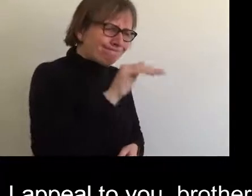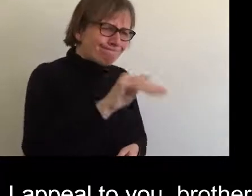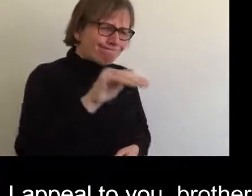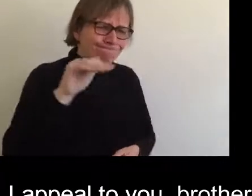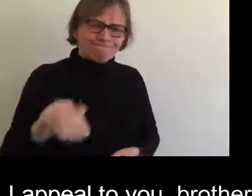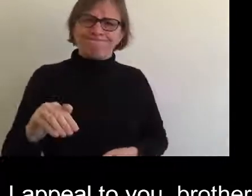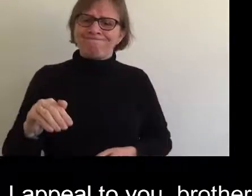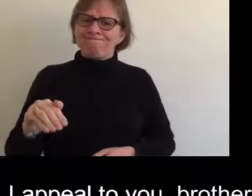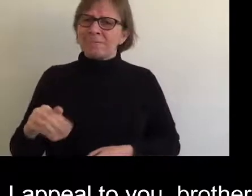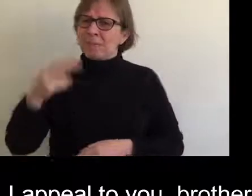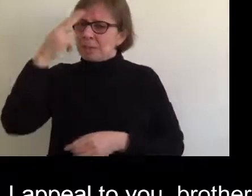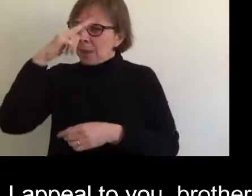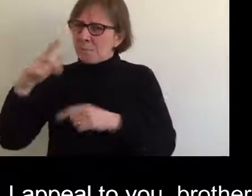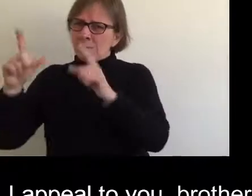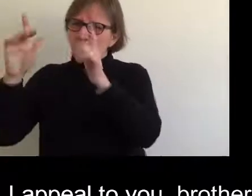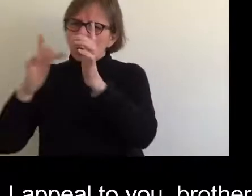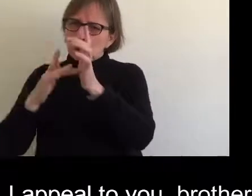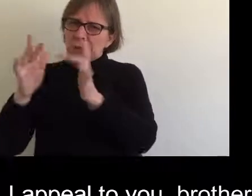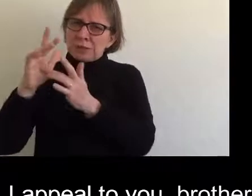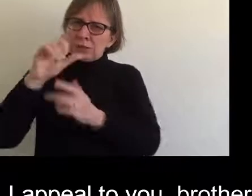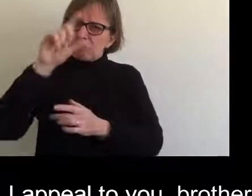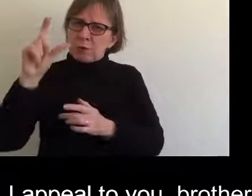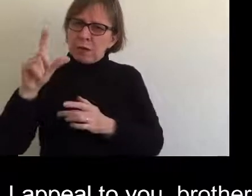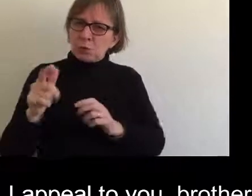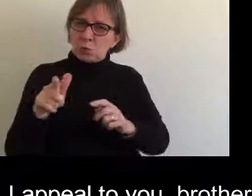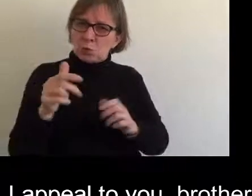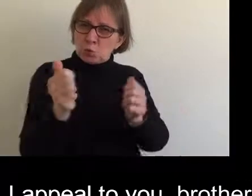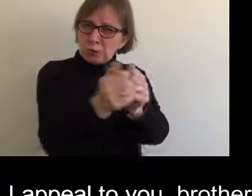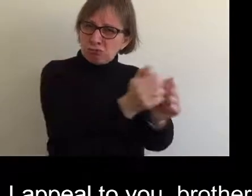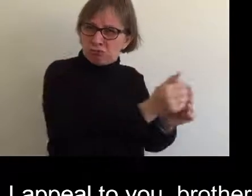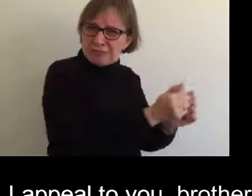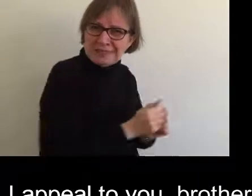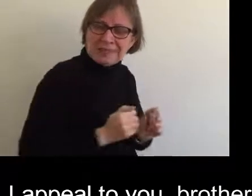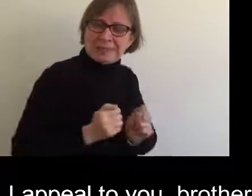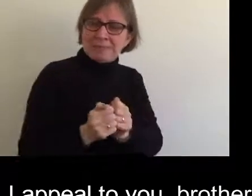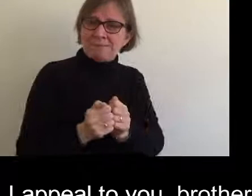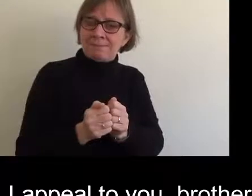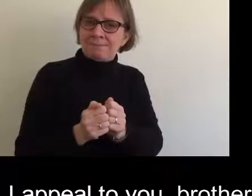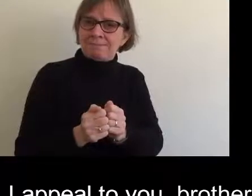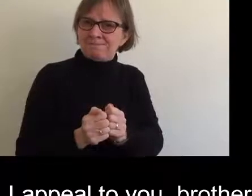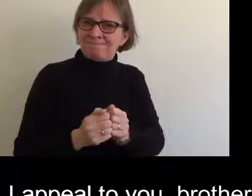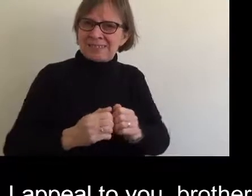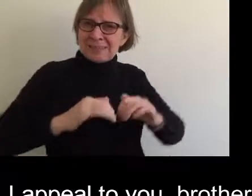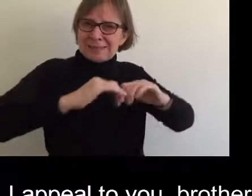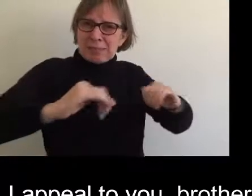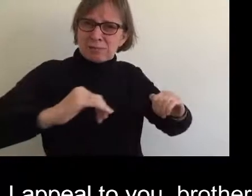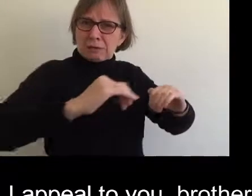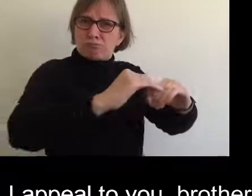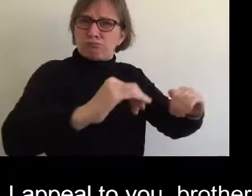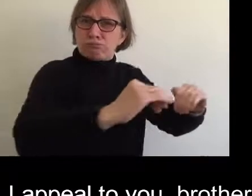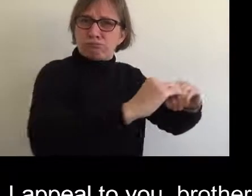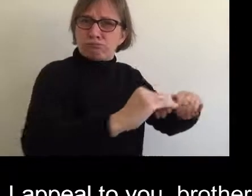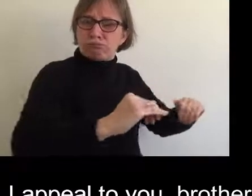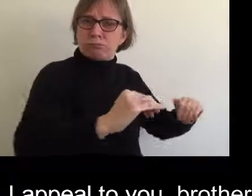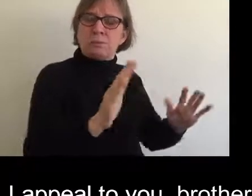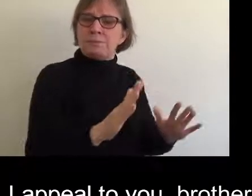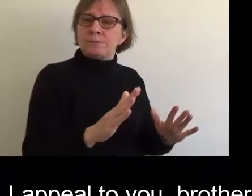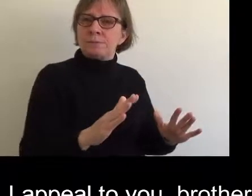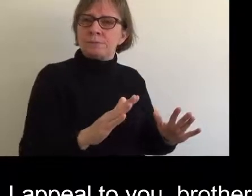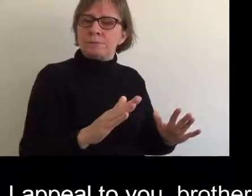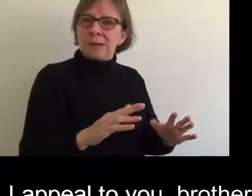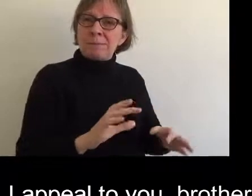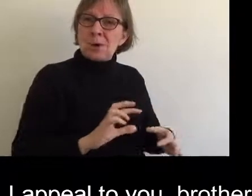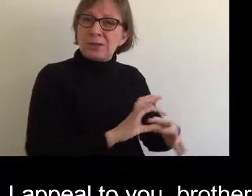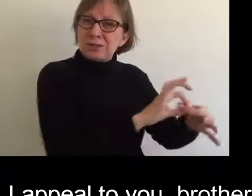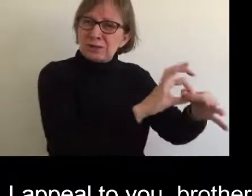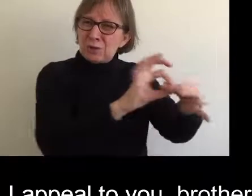Lord Jesus Christ, that all of you agree with one another in what you say, and that there is no division among you, but that